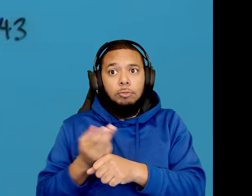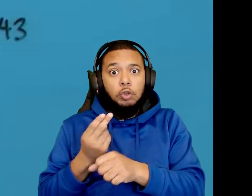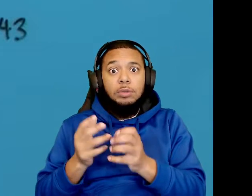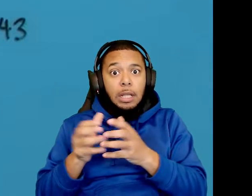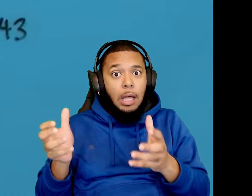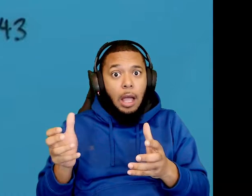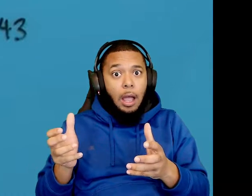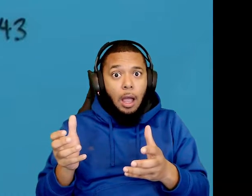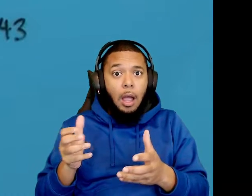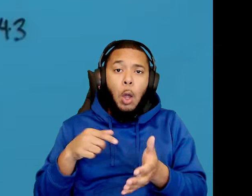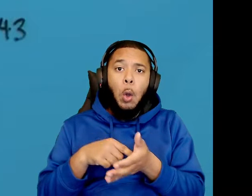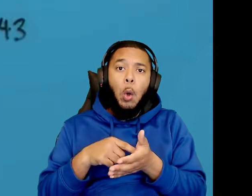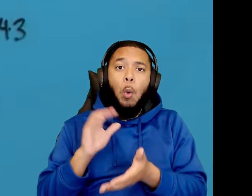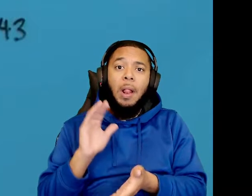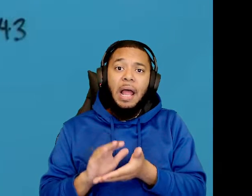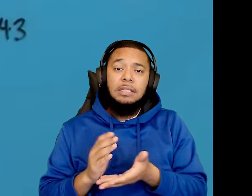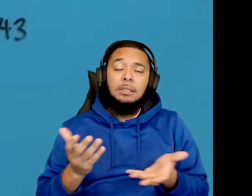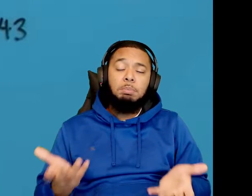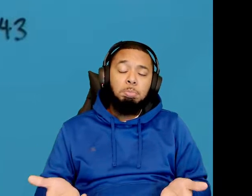Sweet.